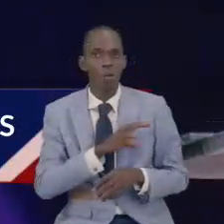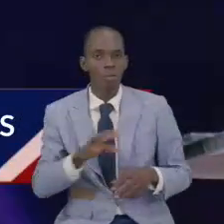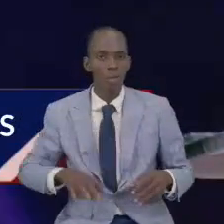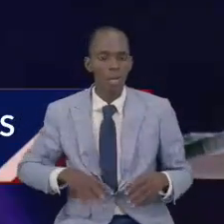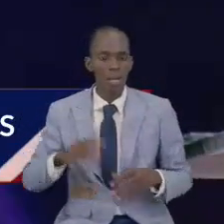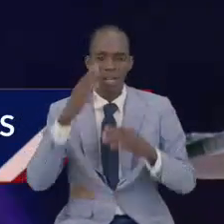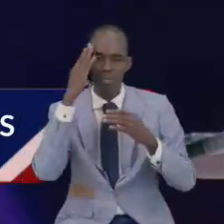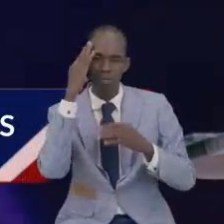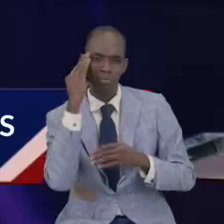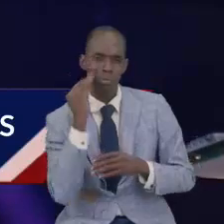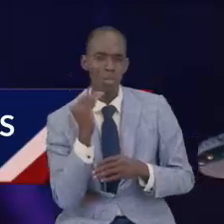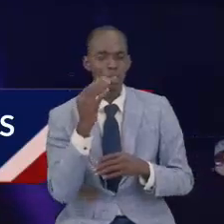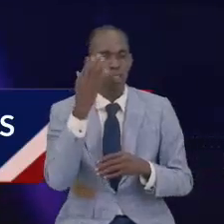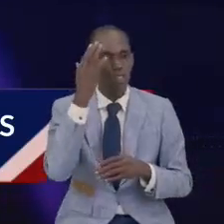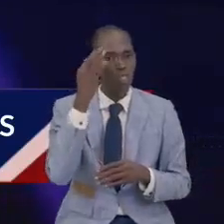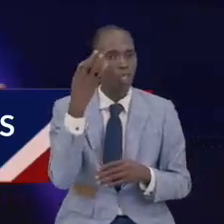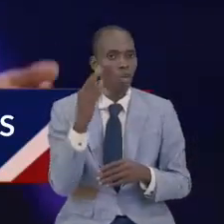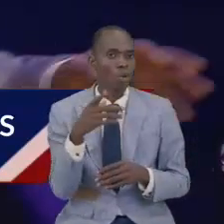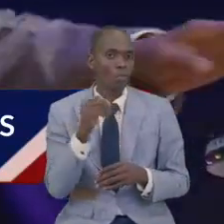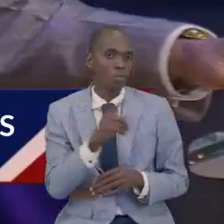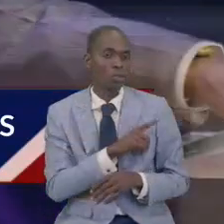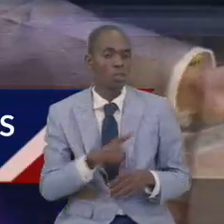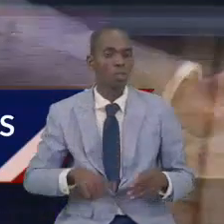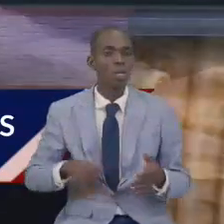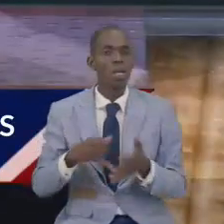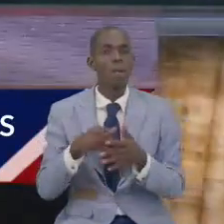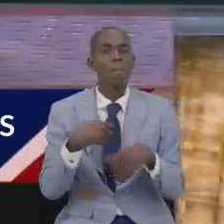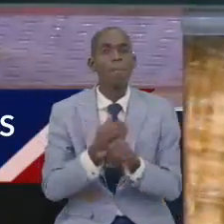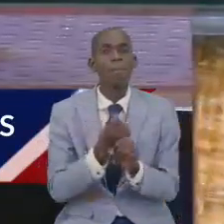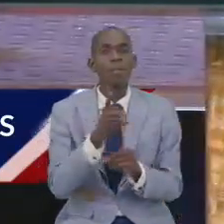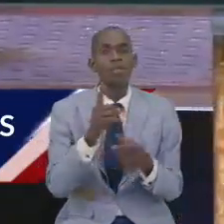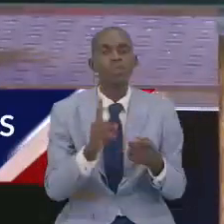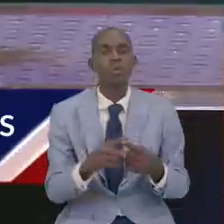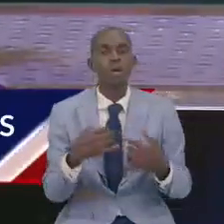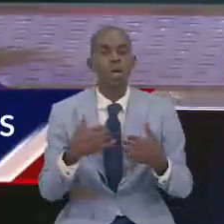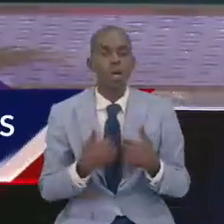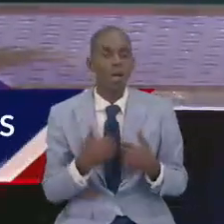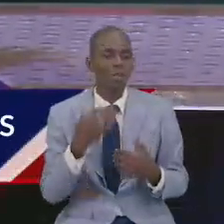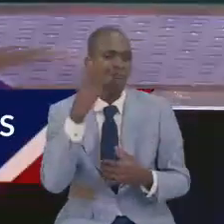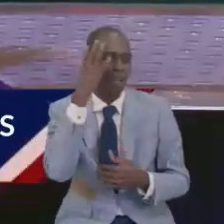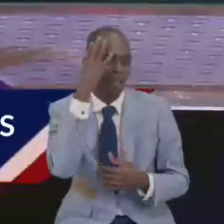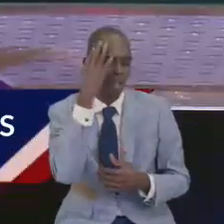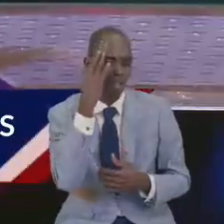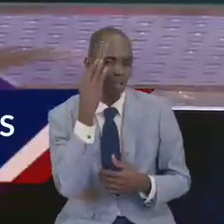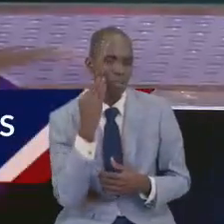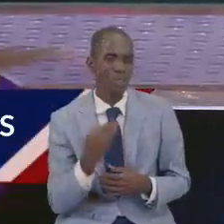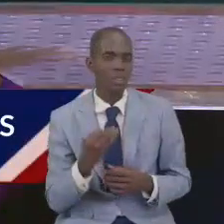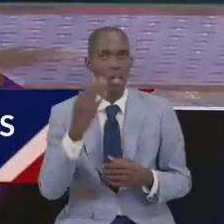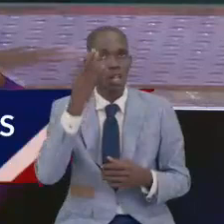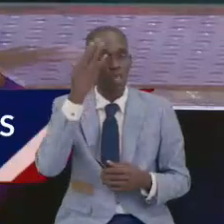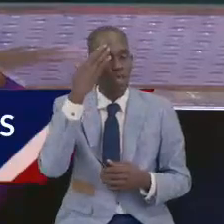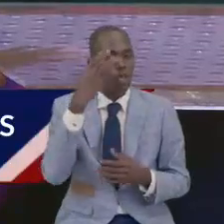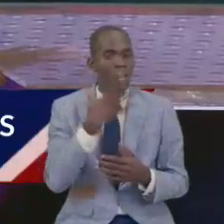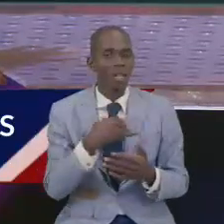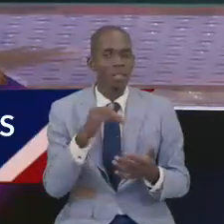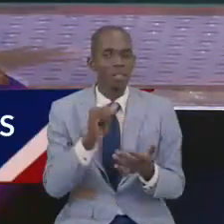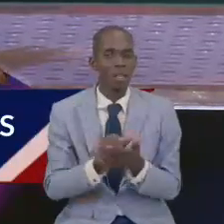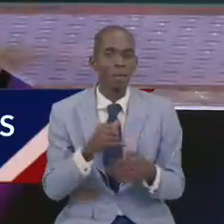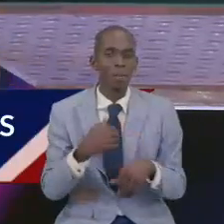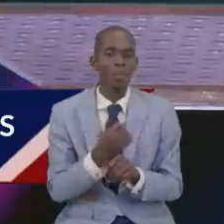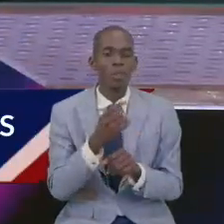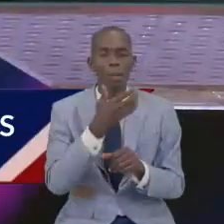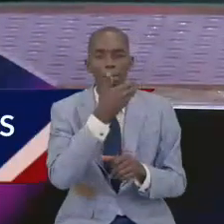and the knowledge of the Lord, it makes you have experiential knowledge, and that makes you